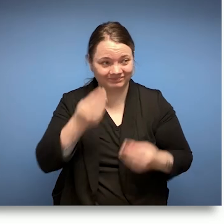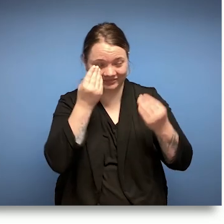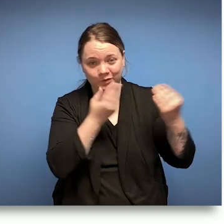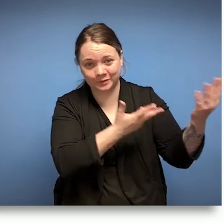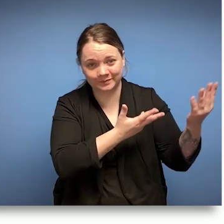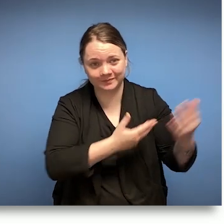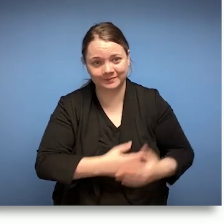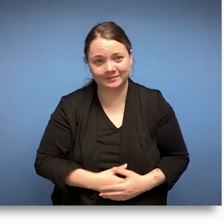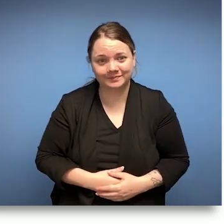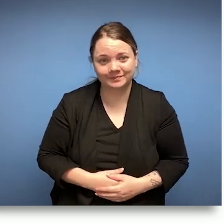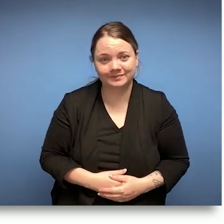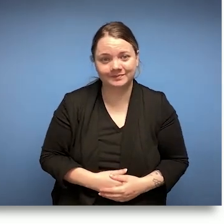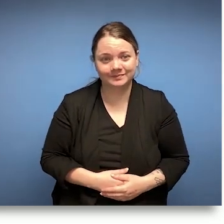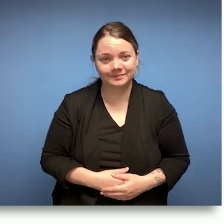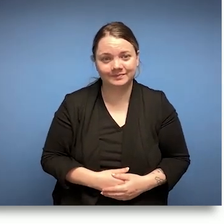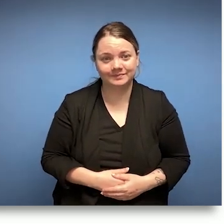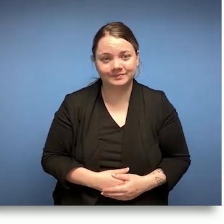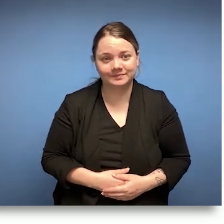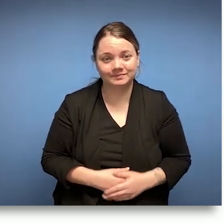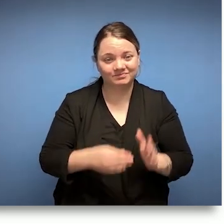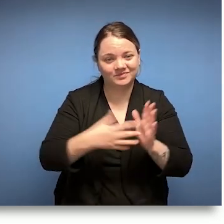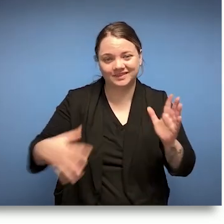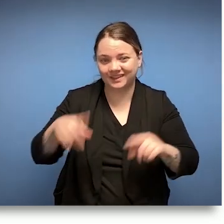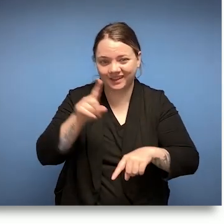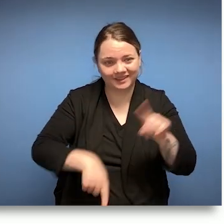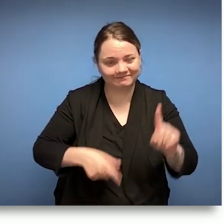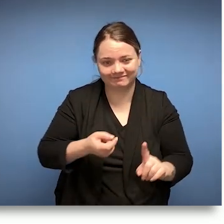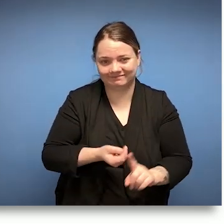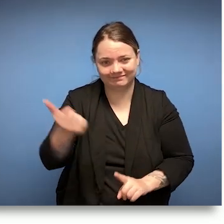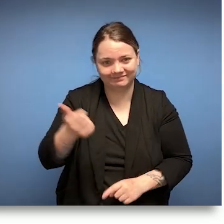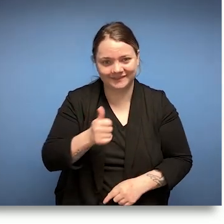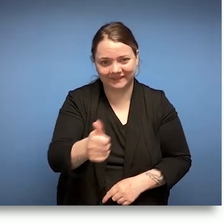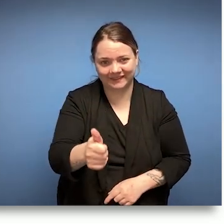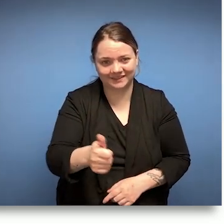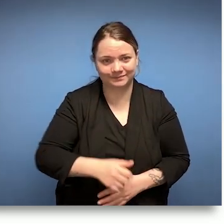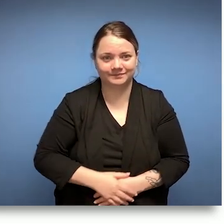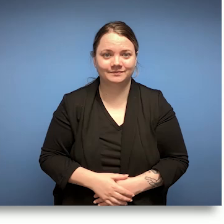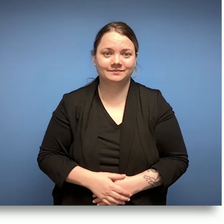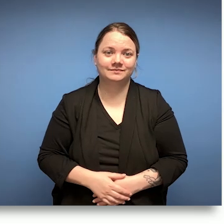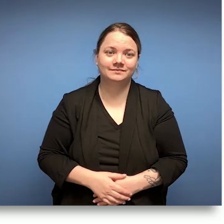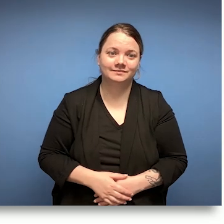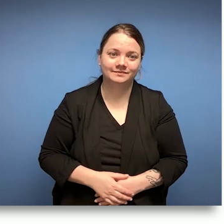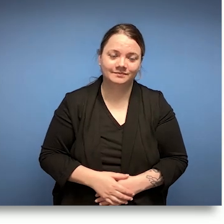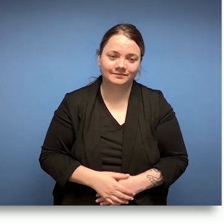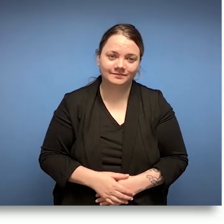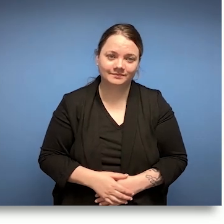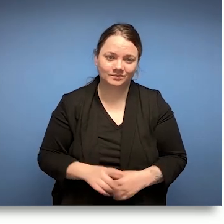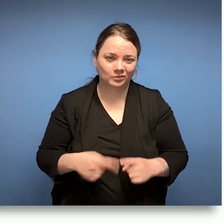specialist and let them know. Students are not able to delete files once they have been